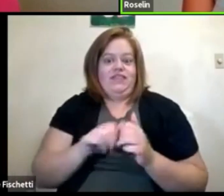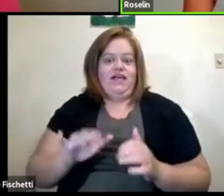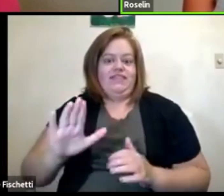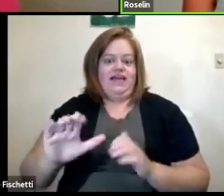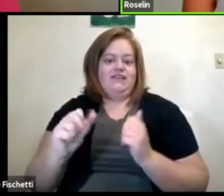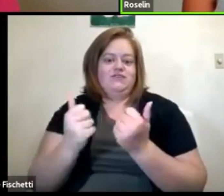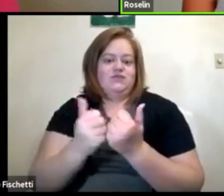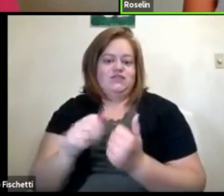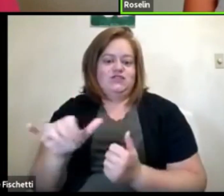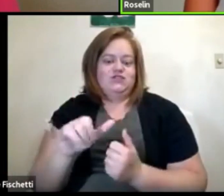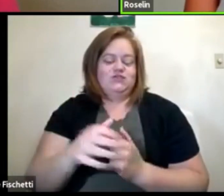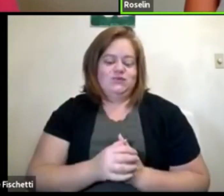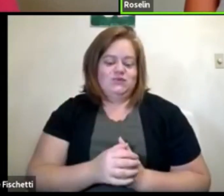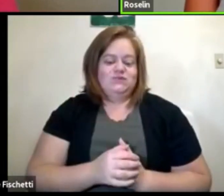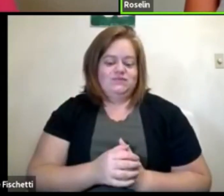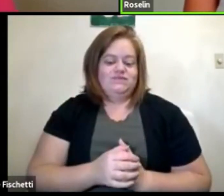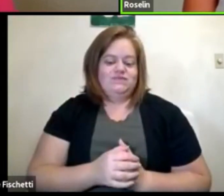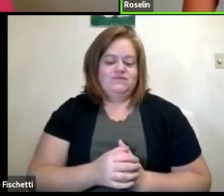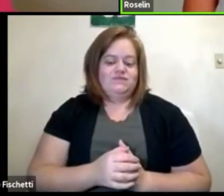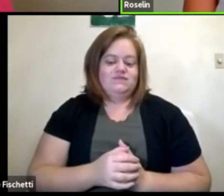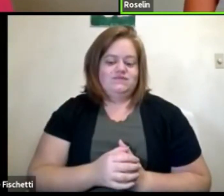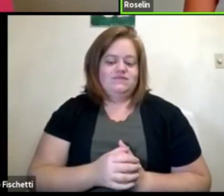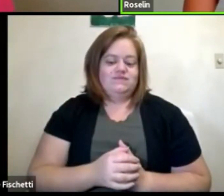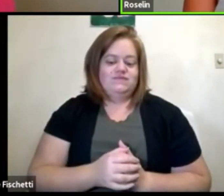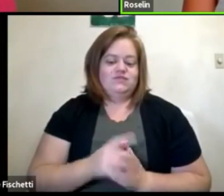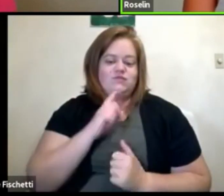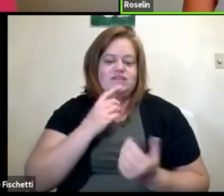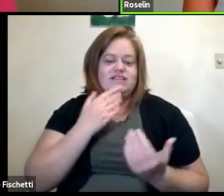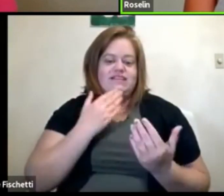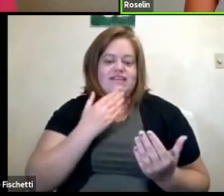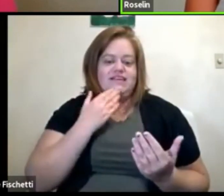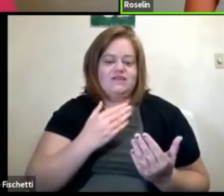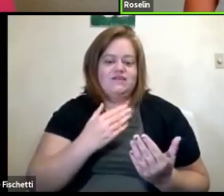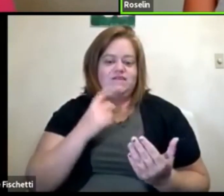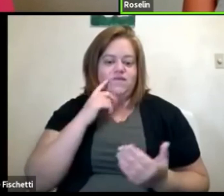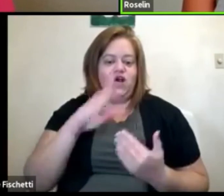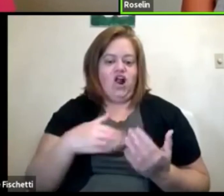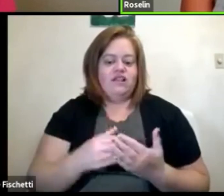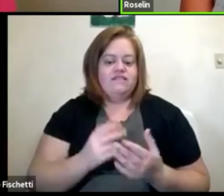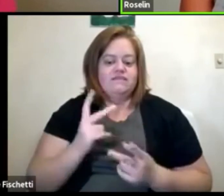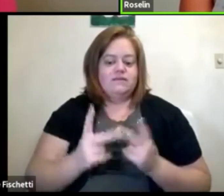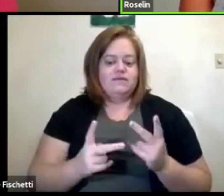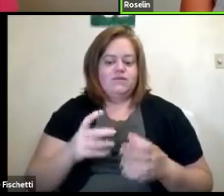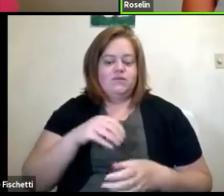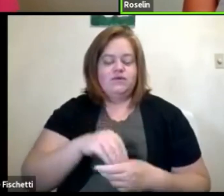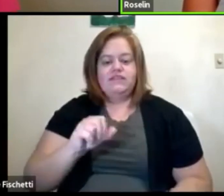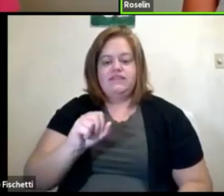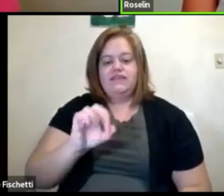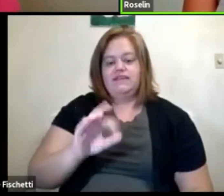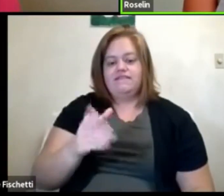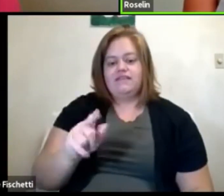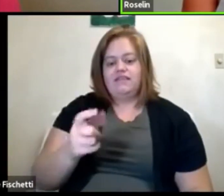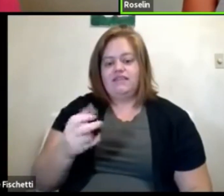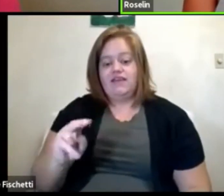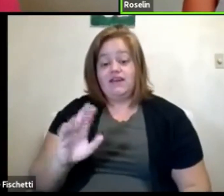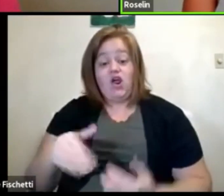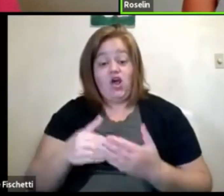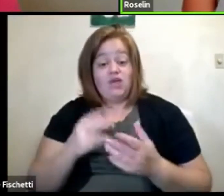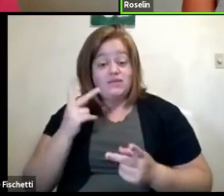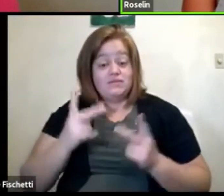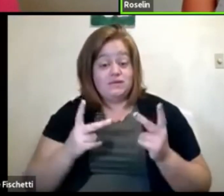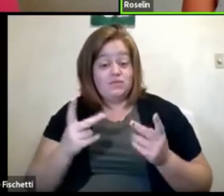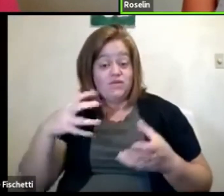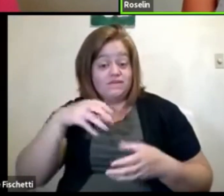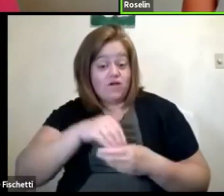that initiative. So I just really want to say thank you to all of them. And to everyone that is listening, I just want to say